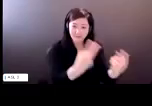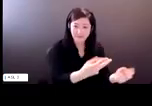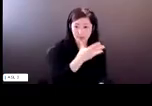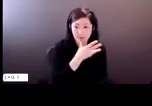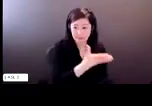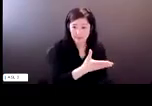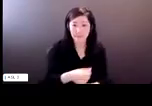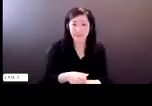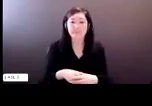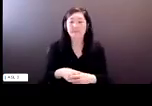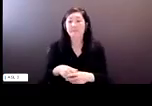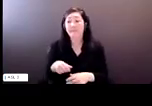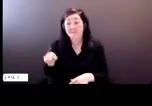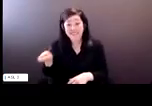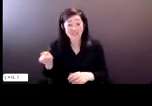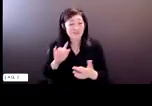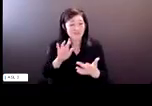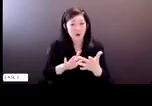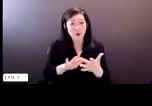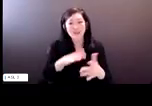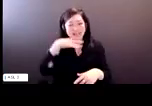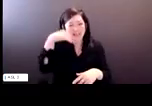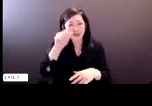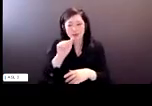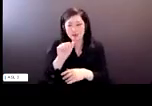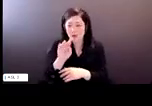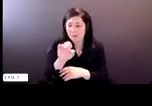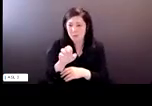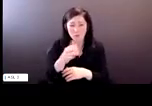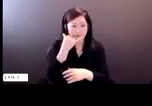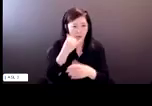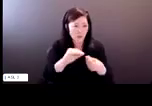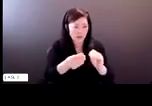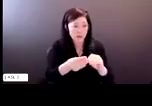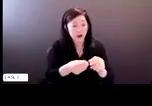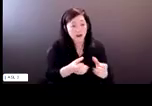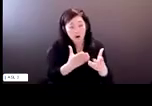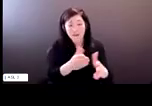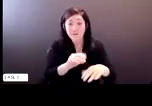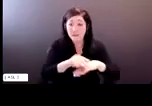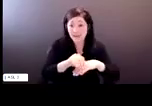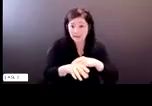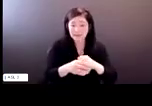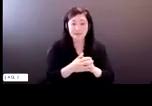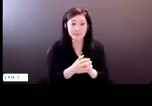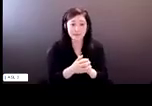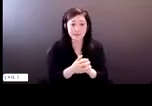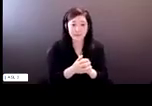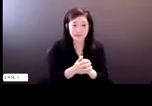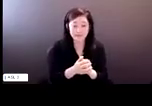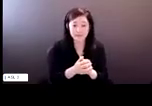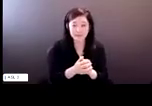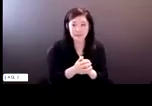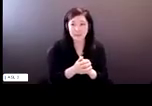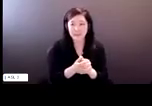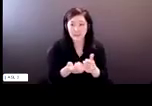Jessica called the elder abuse line for information, and they offered her counselling to help her with her thoughts